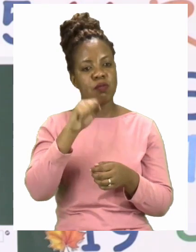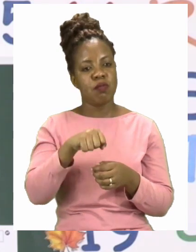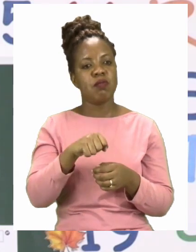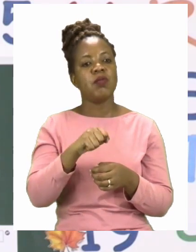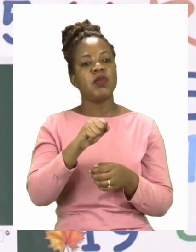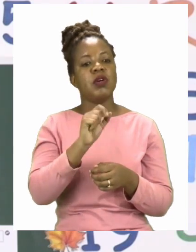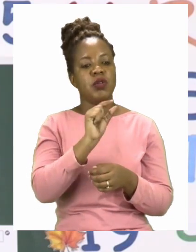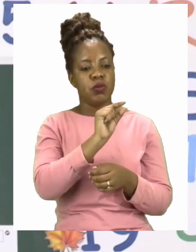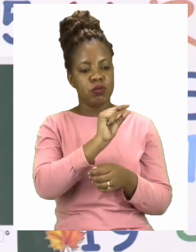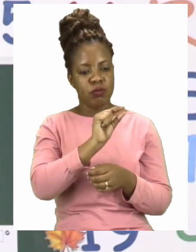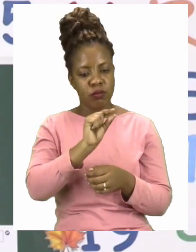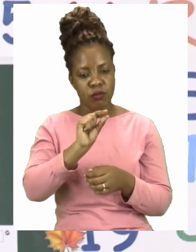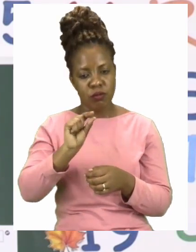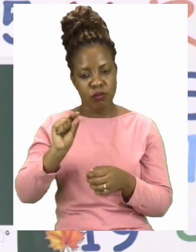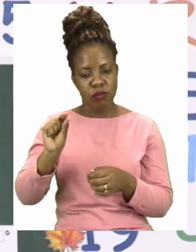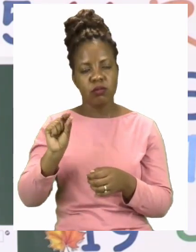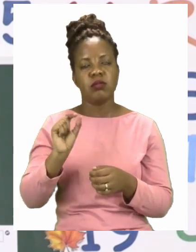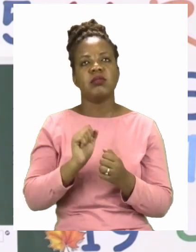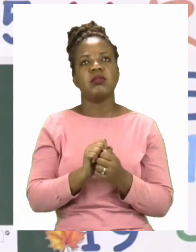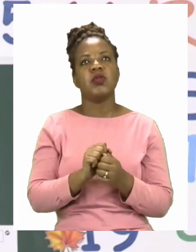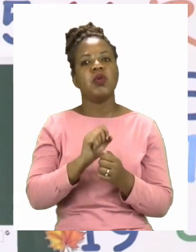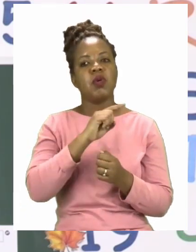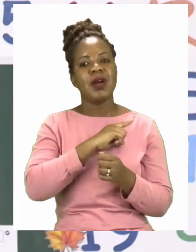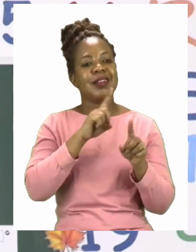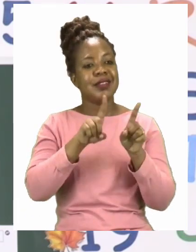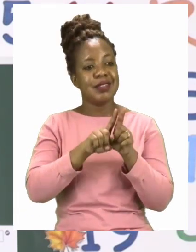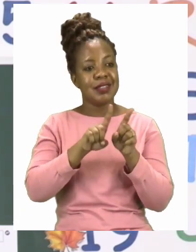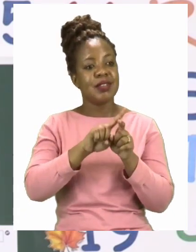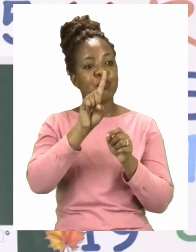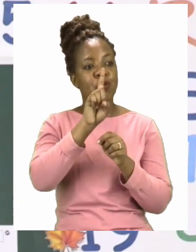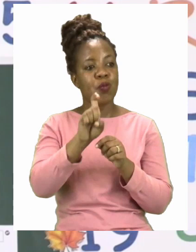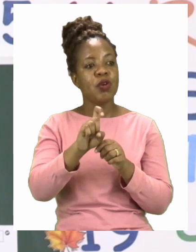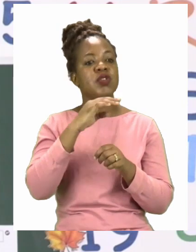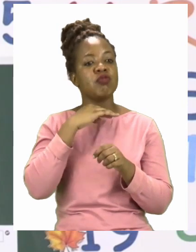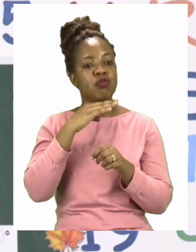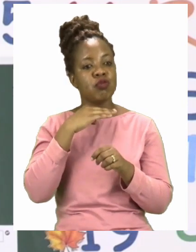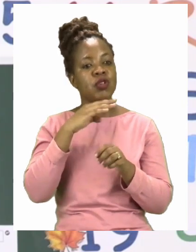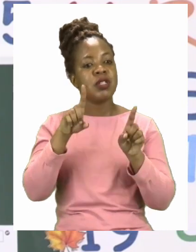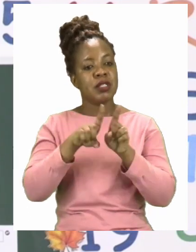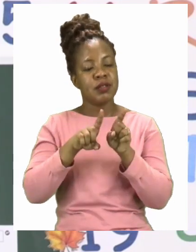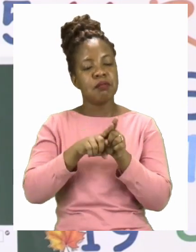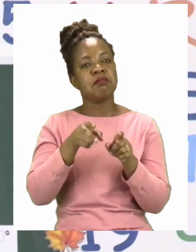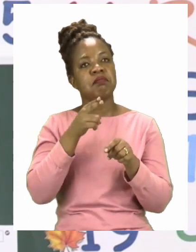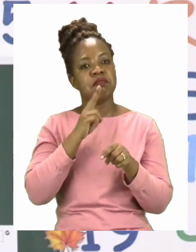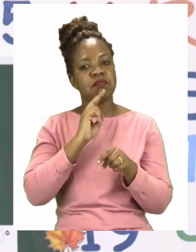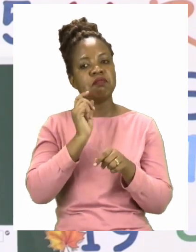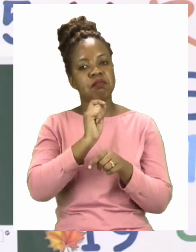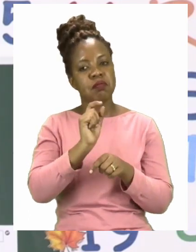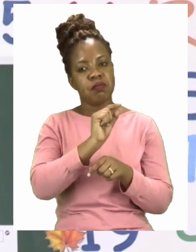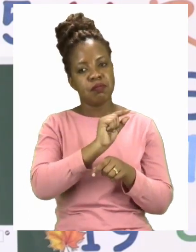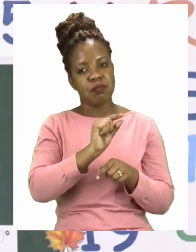in line with the question. So here we go. We have our answer and we have written